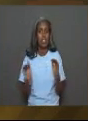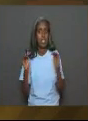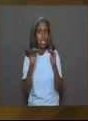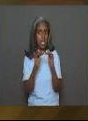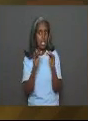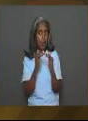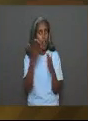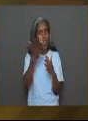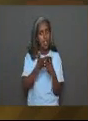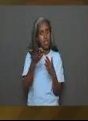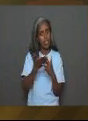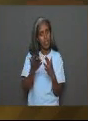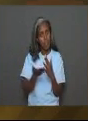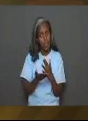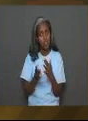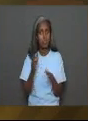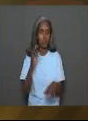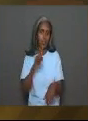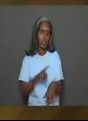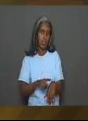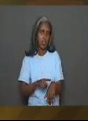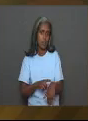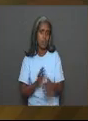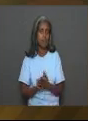in equal intervals of time.